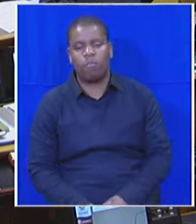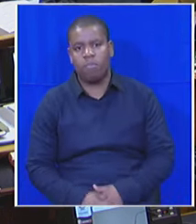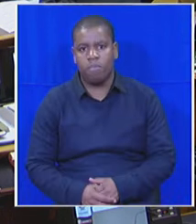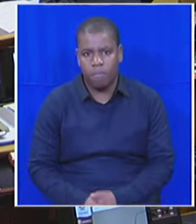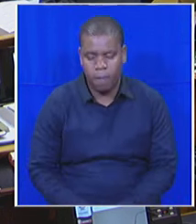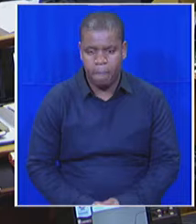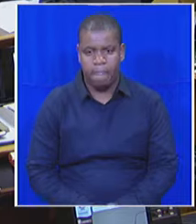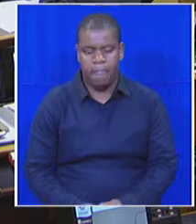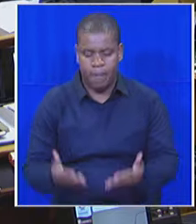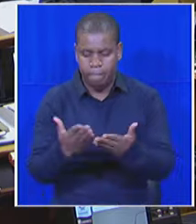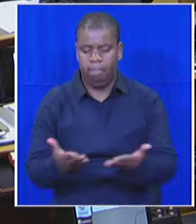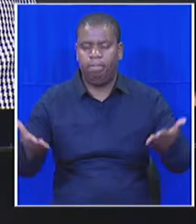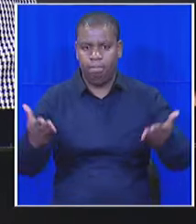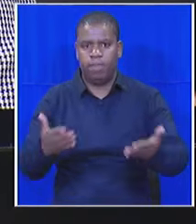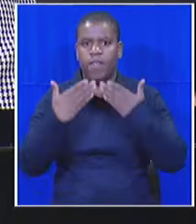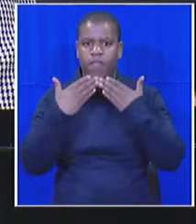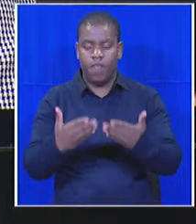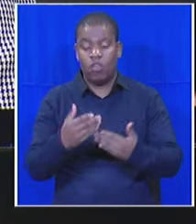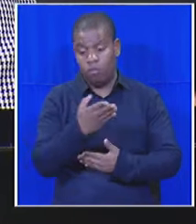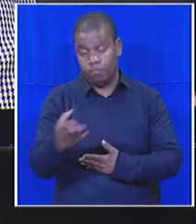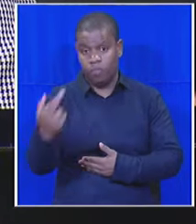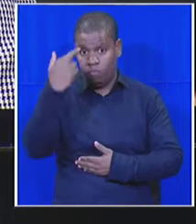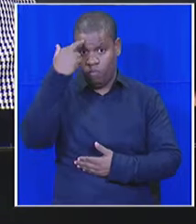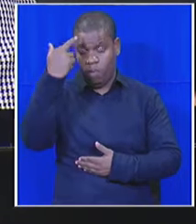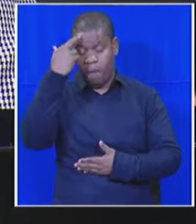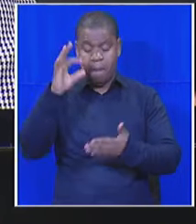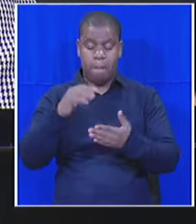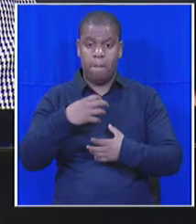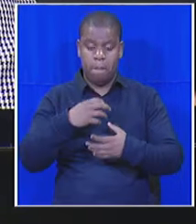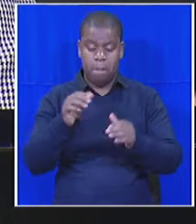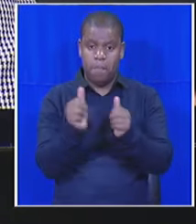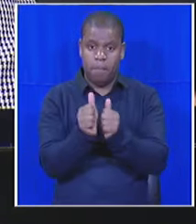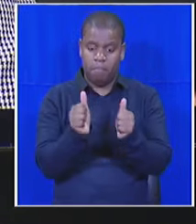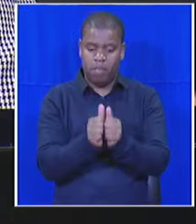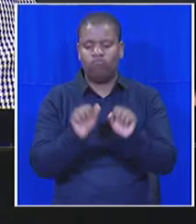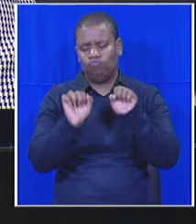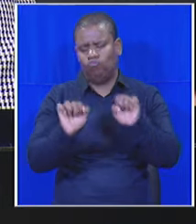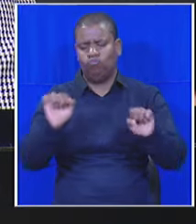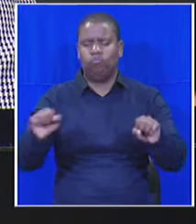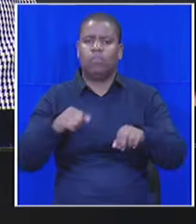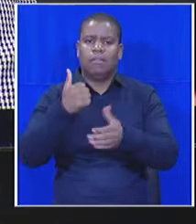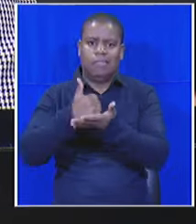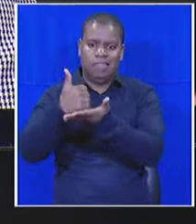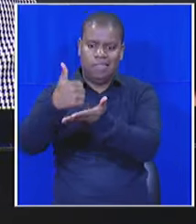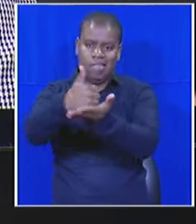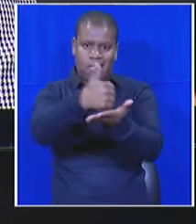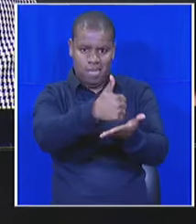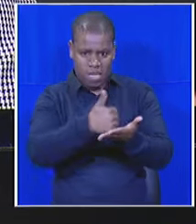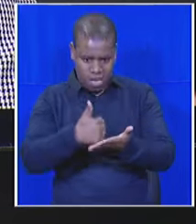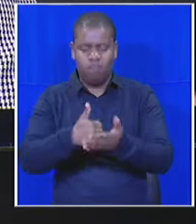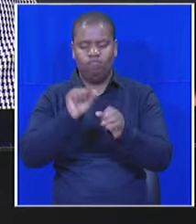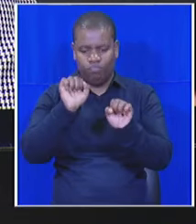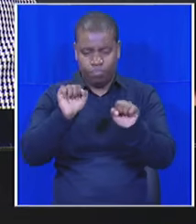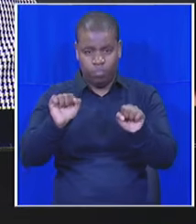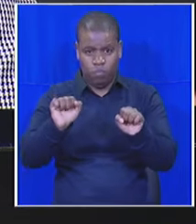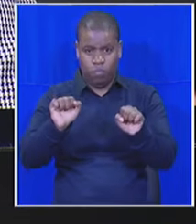Thank you, honorable members. I would like to remind you that the members may only vote from the allocated seats. When requested to